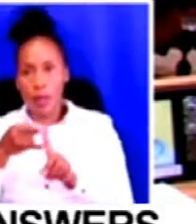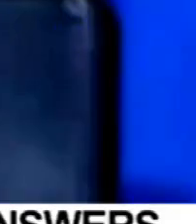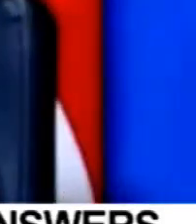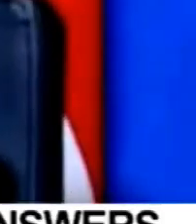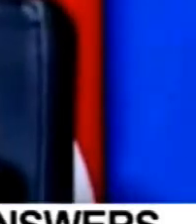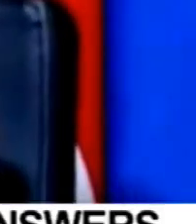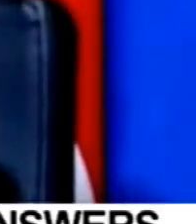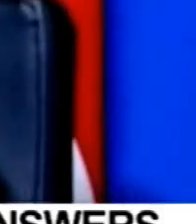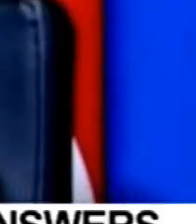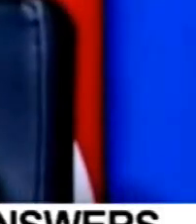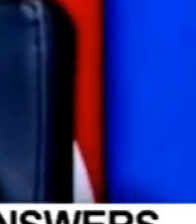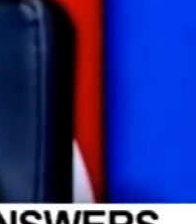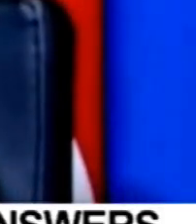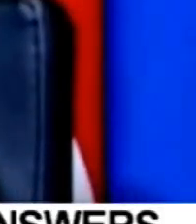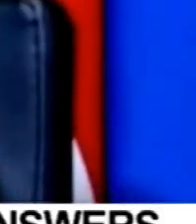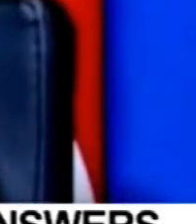Thank you very much.